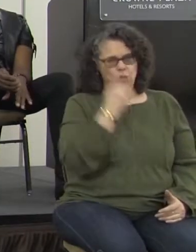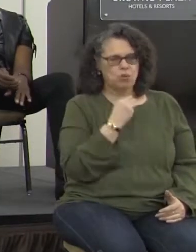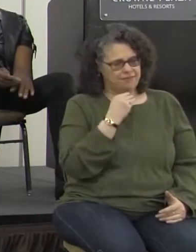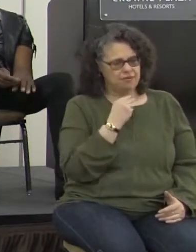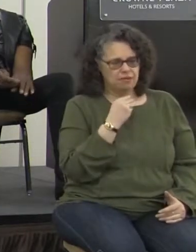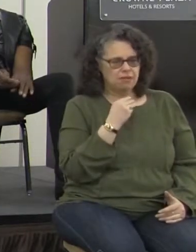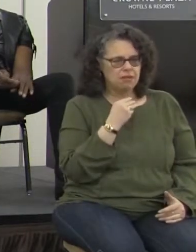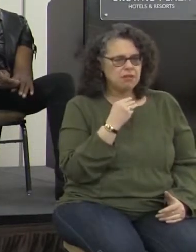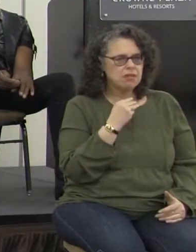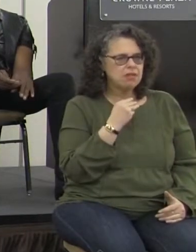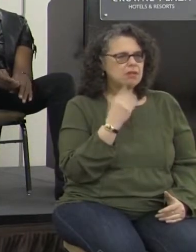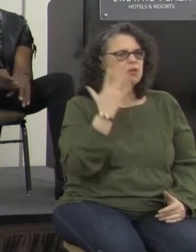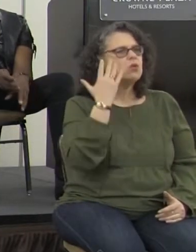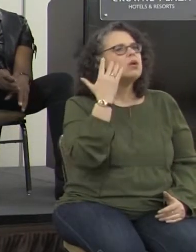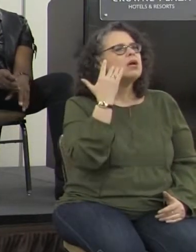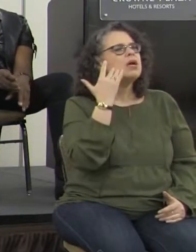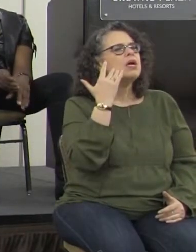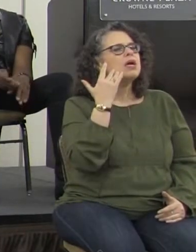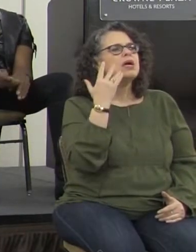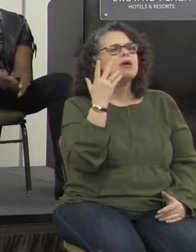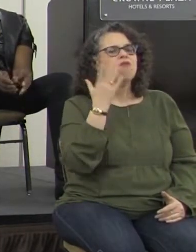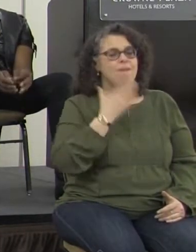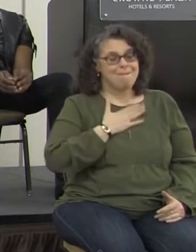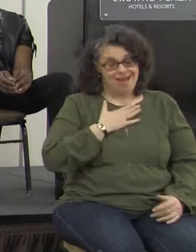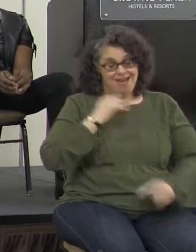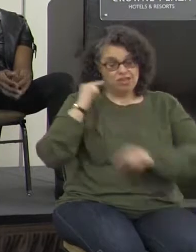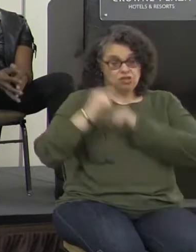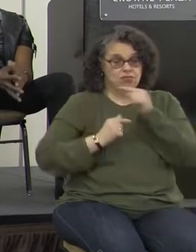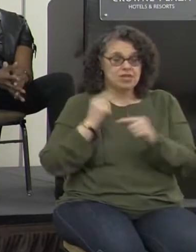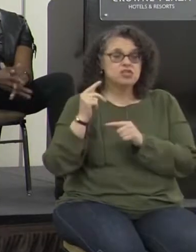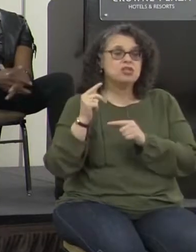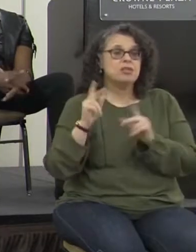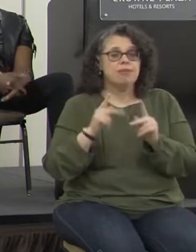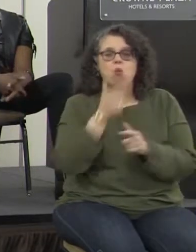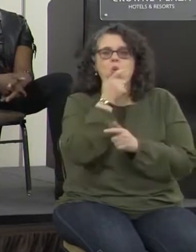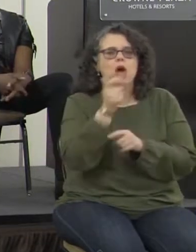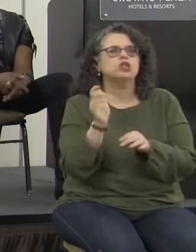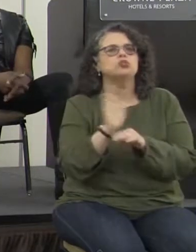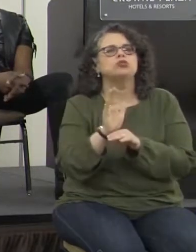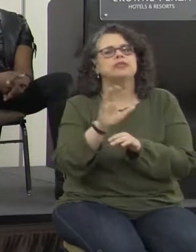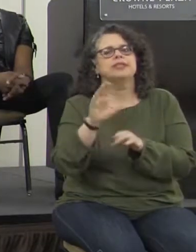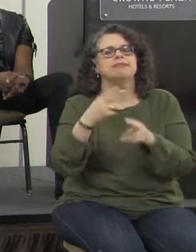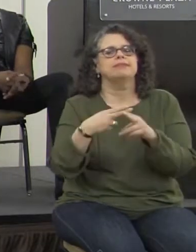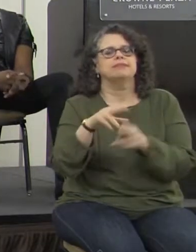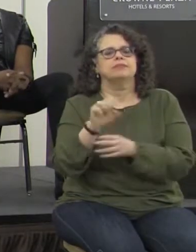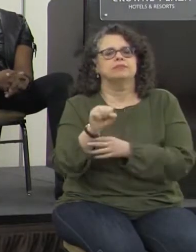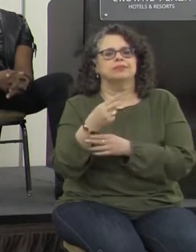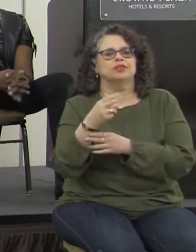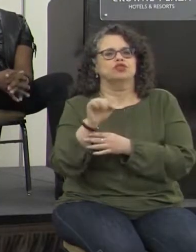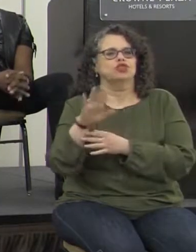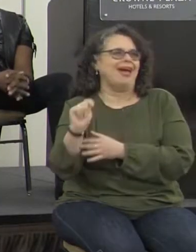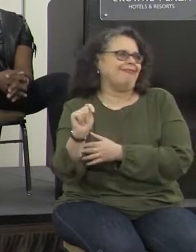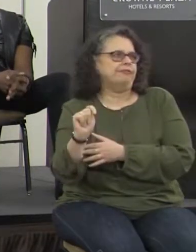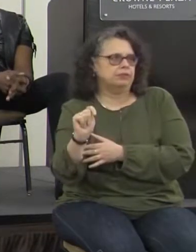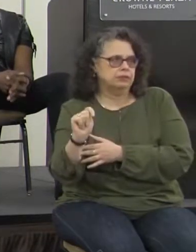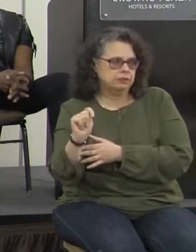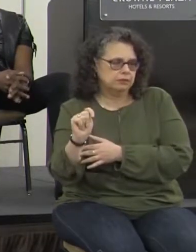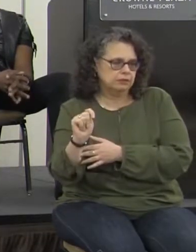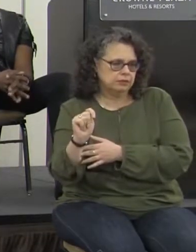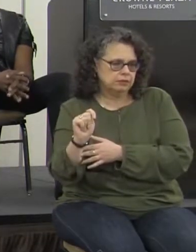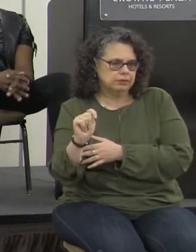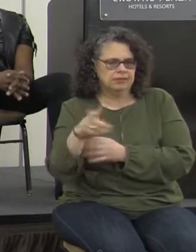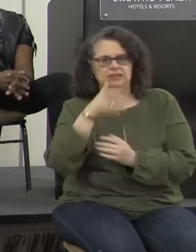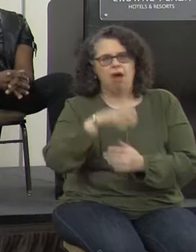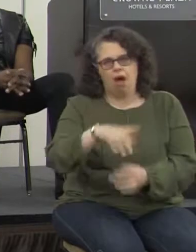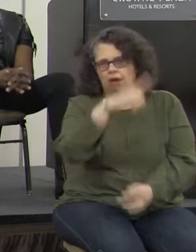because, the people in my generation were looking at Shaft as their example of a